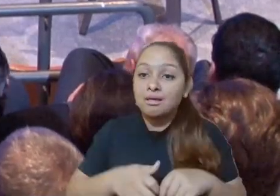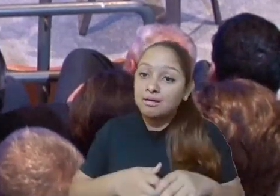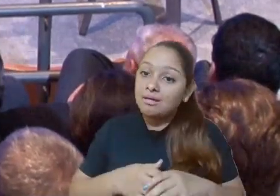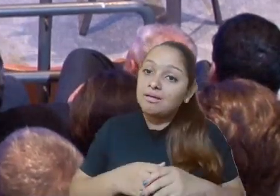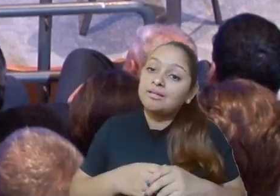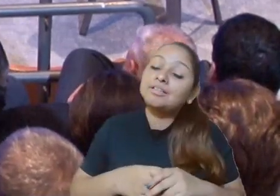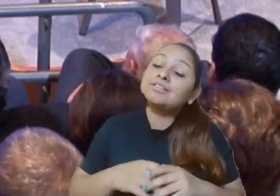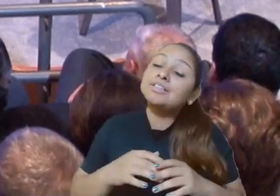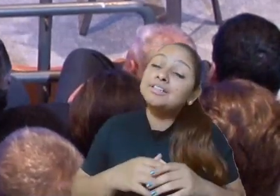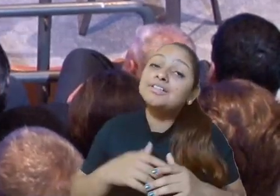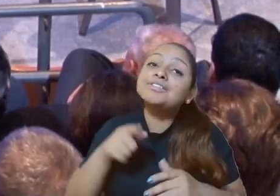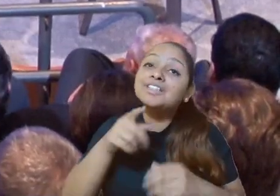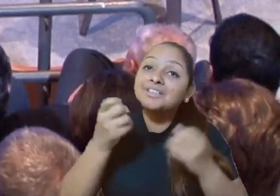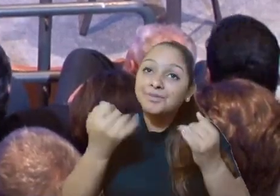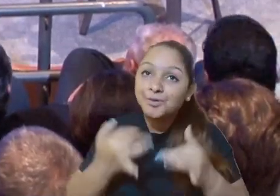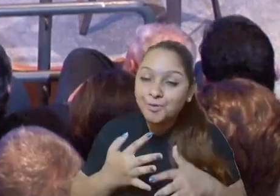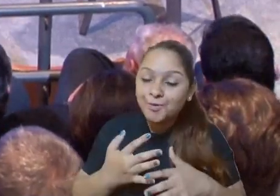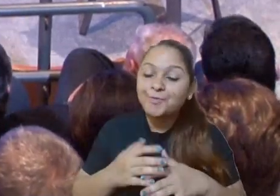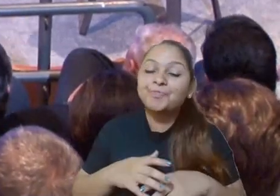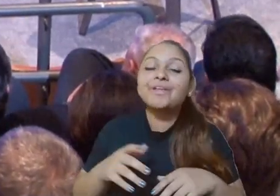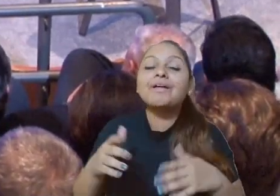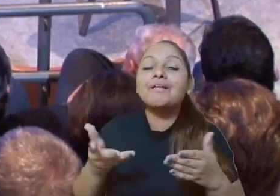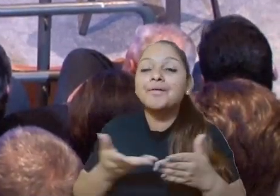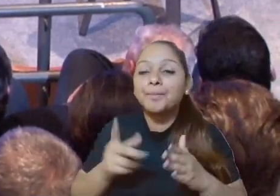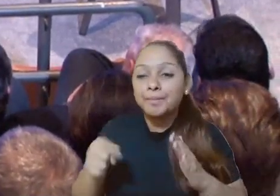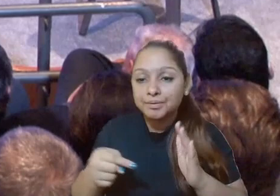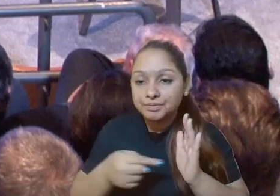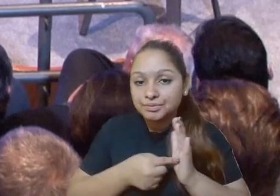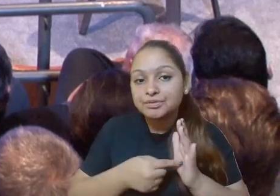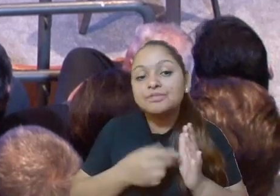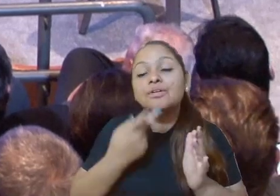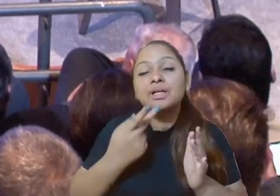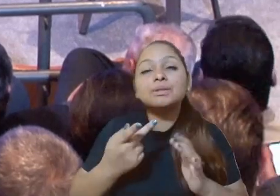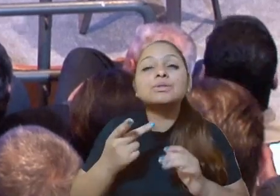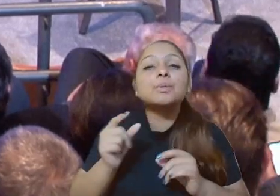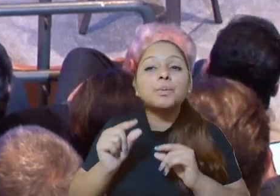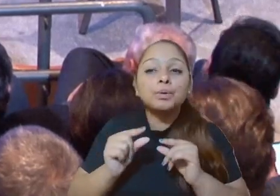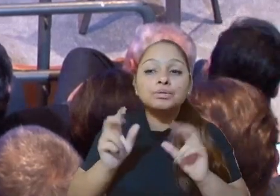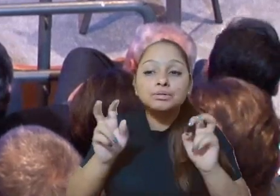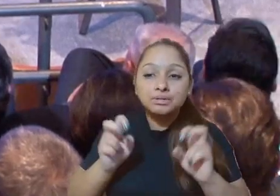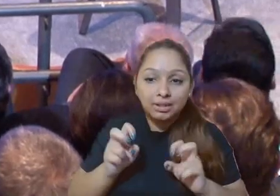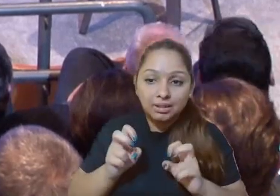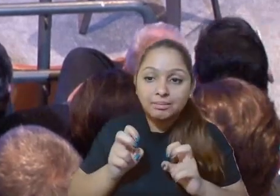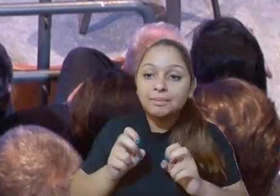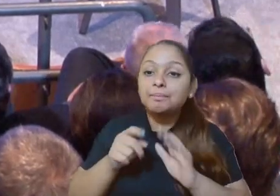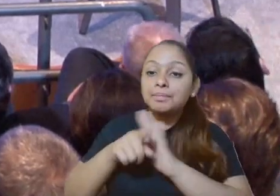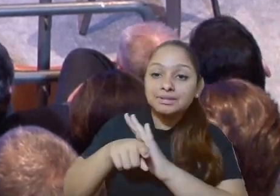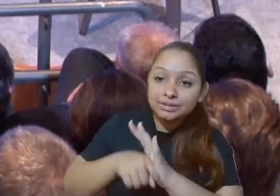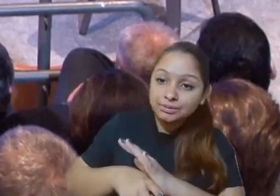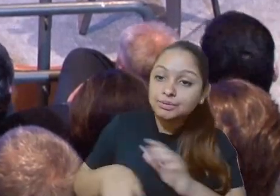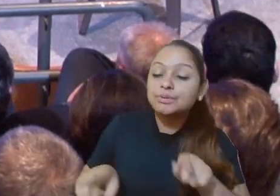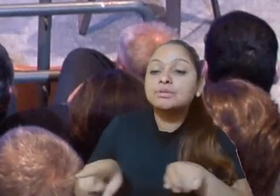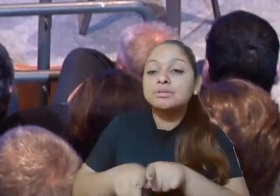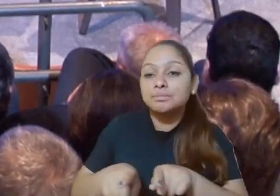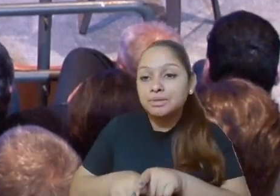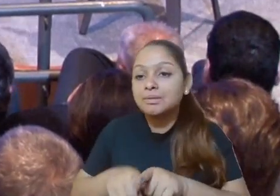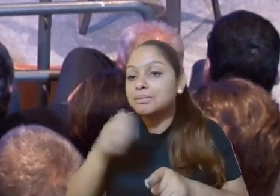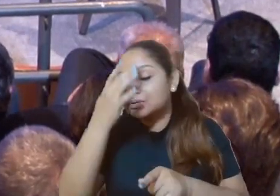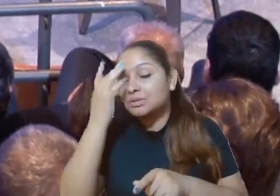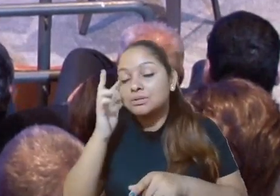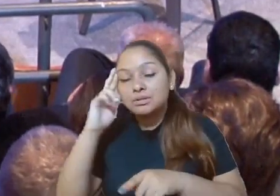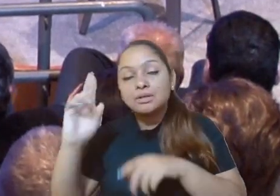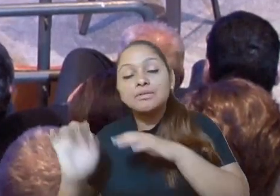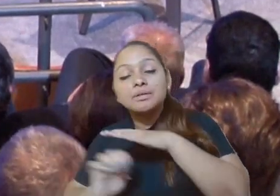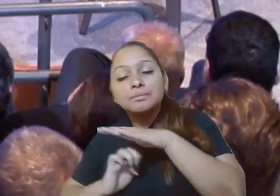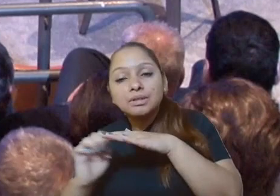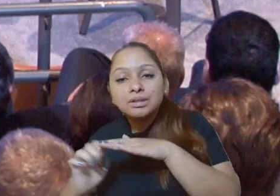my next question. We talked about what the researchers, what the entrepreneurs can do. So I'd like to hear you, what else